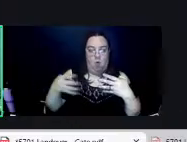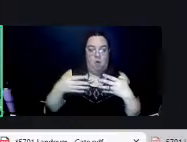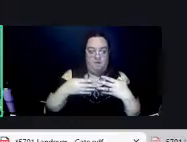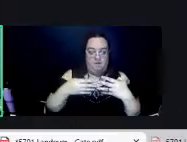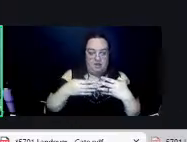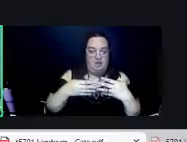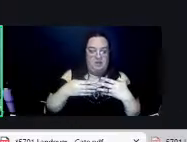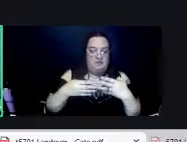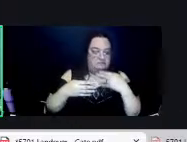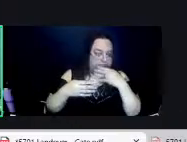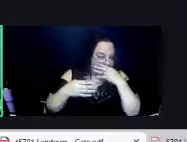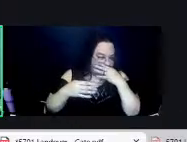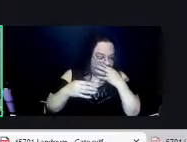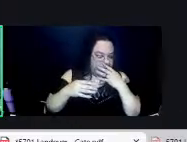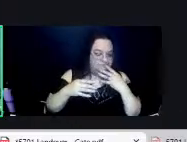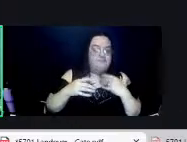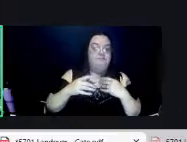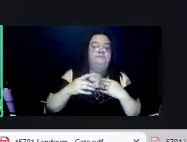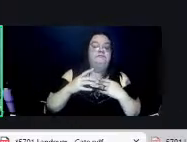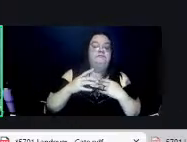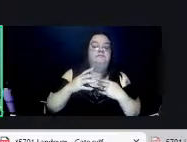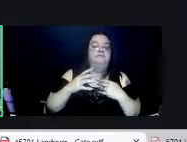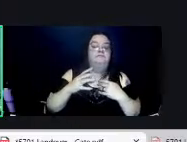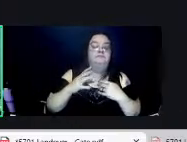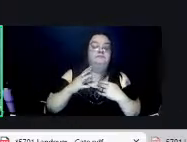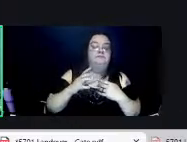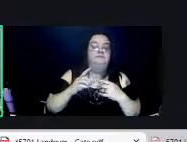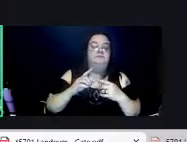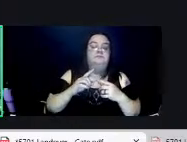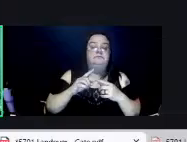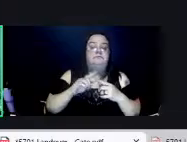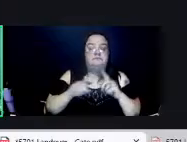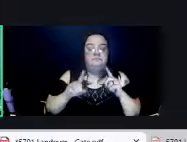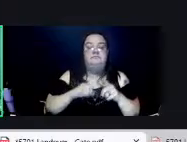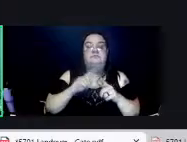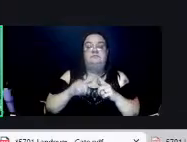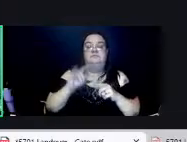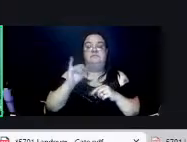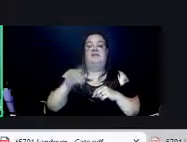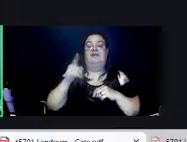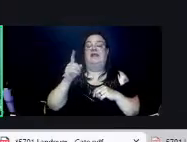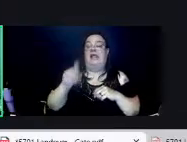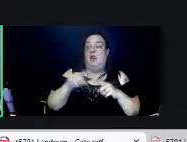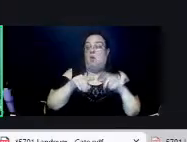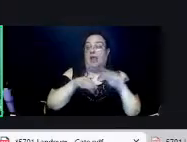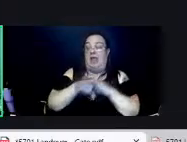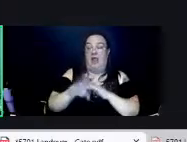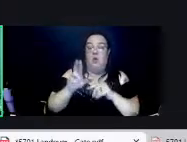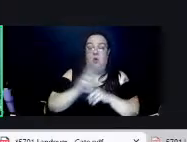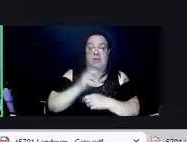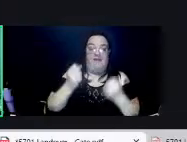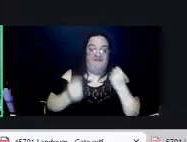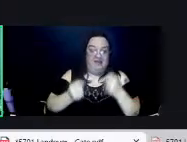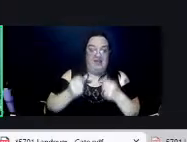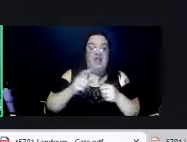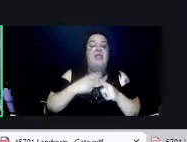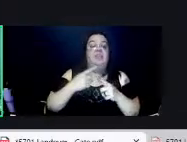And but it's going to be, and then if you want to go in with the vehicle, you will be able to open